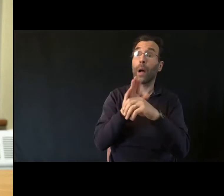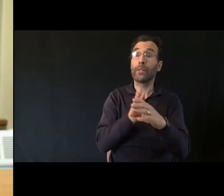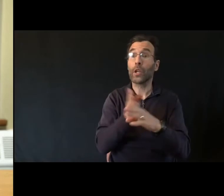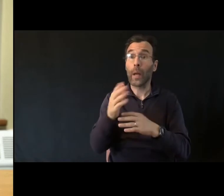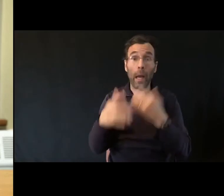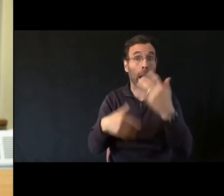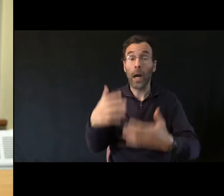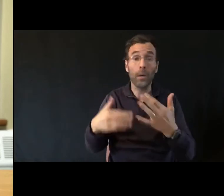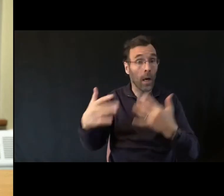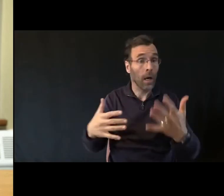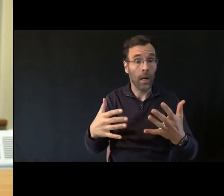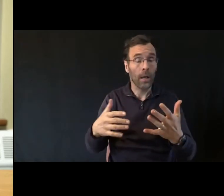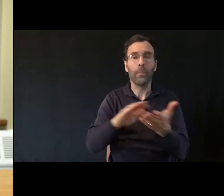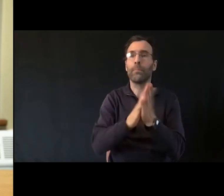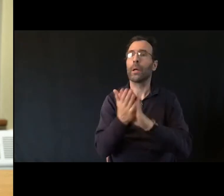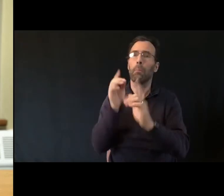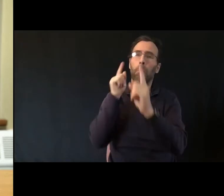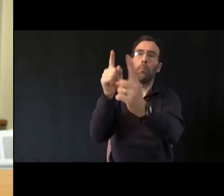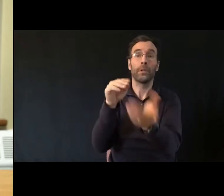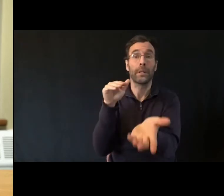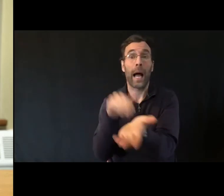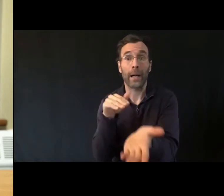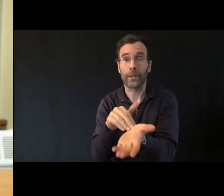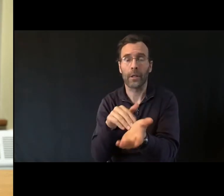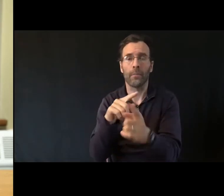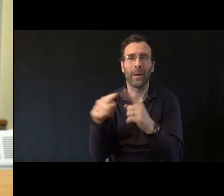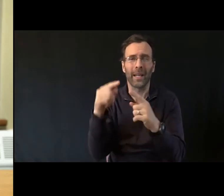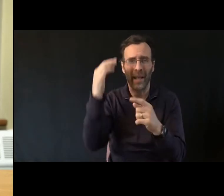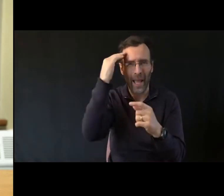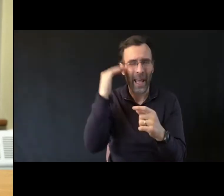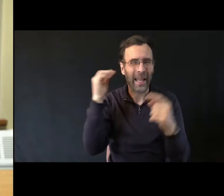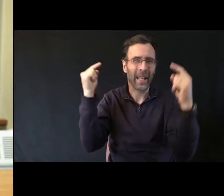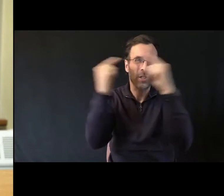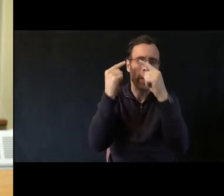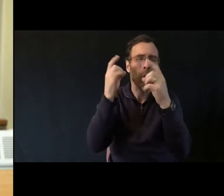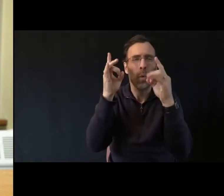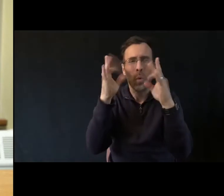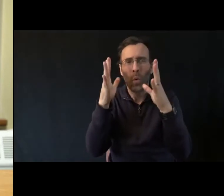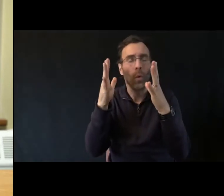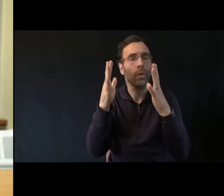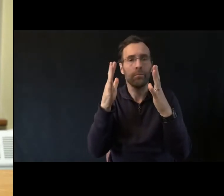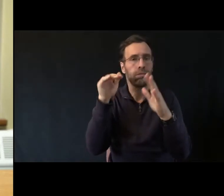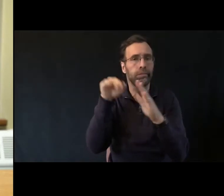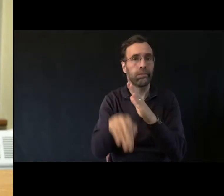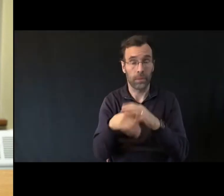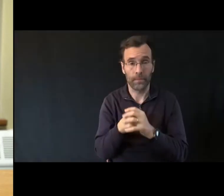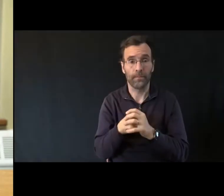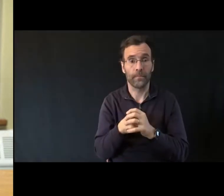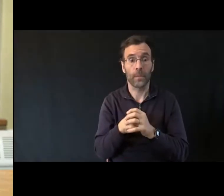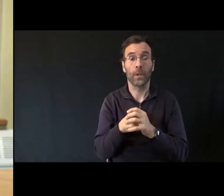he was going to be a doctor, medical doctor. So it started with